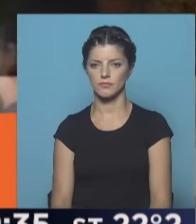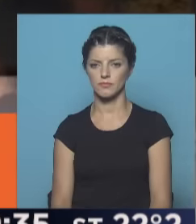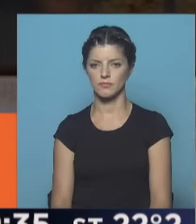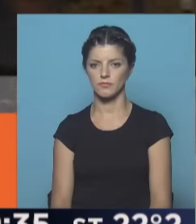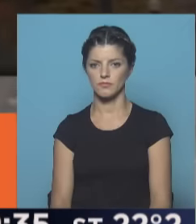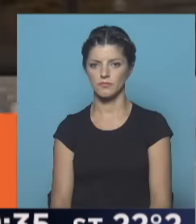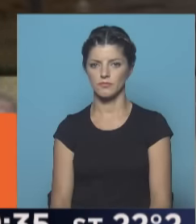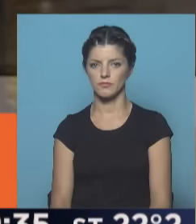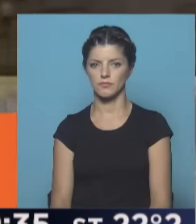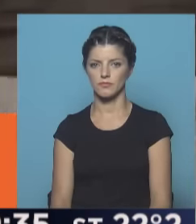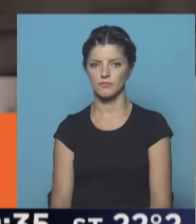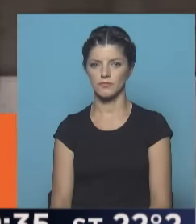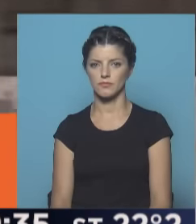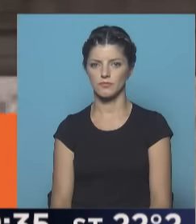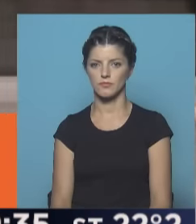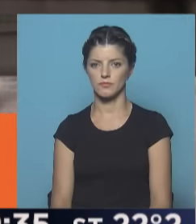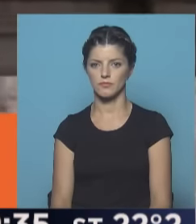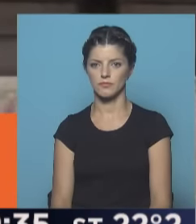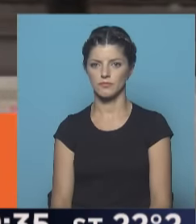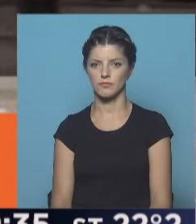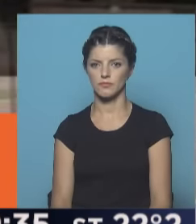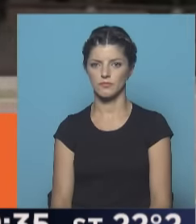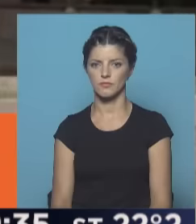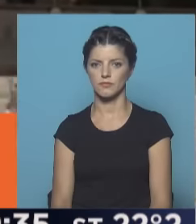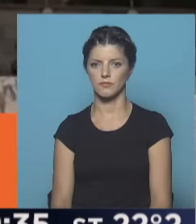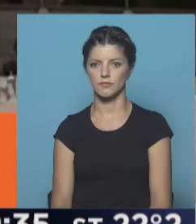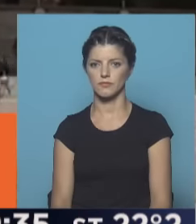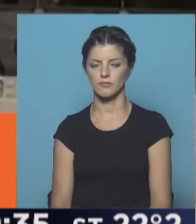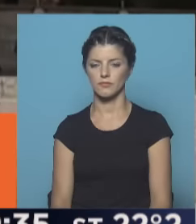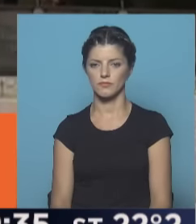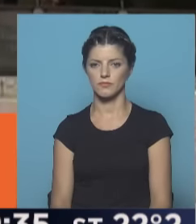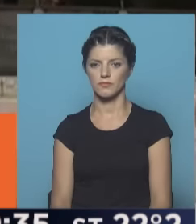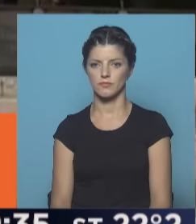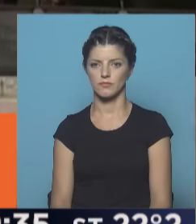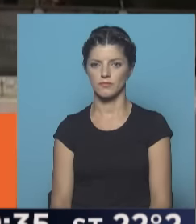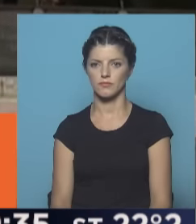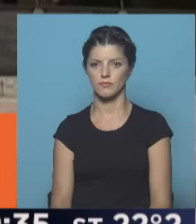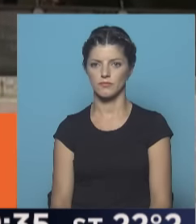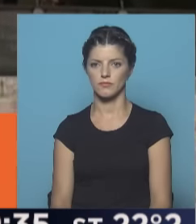are the things that change if he wills Trump in the country?